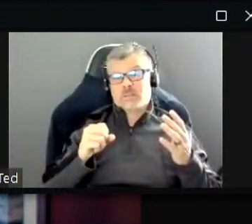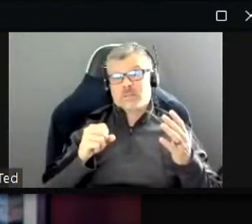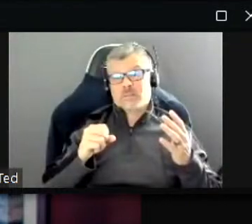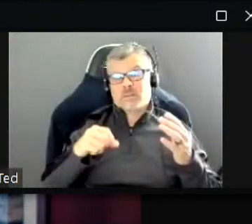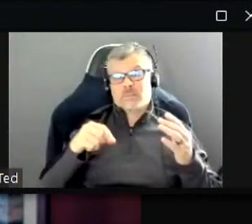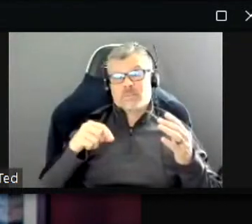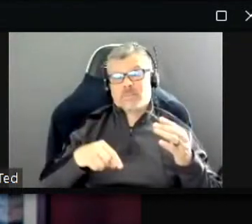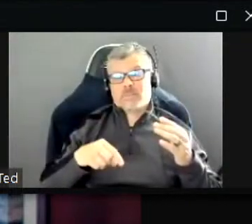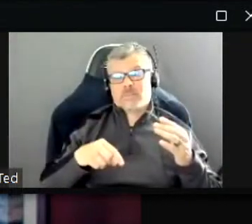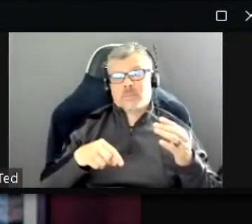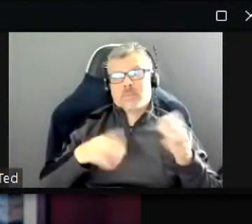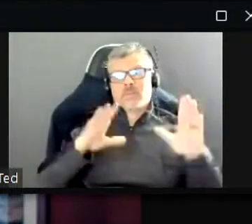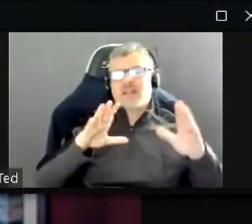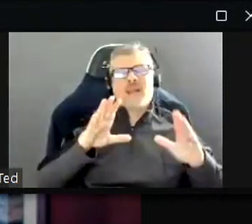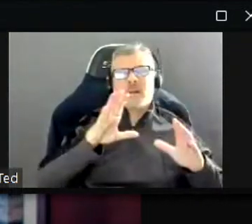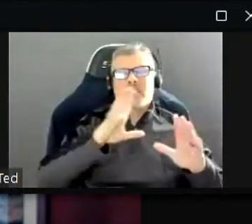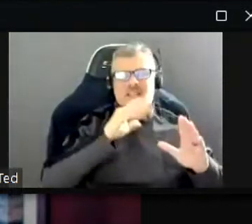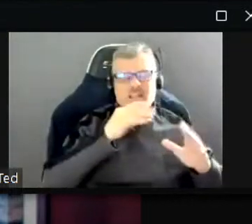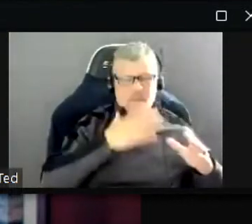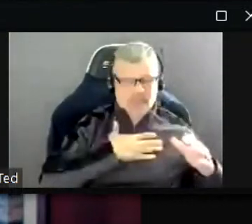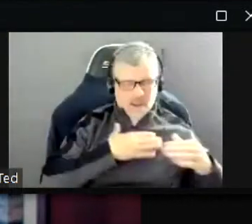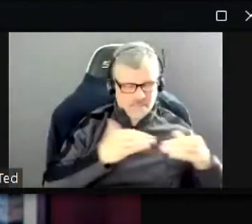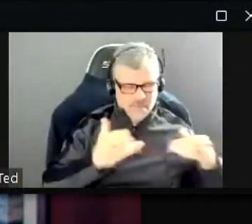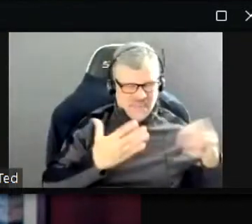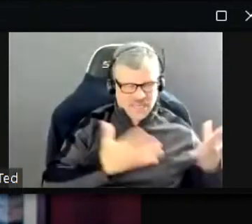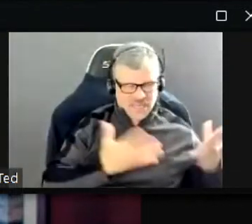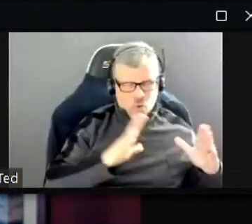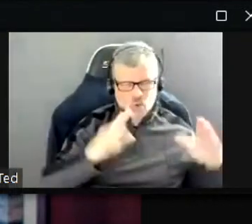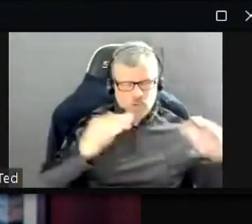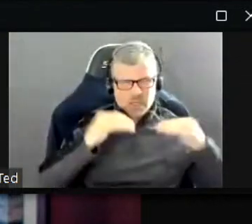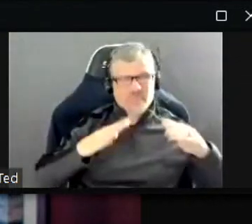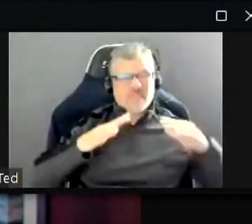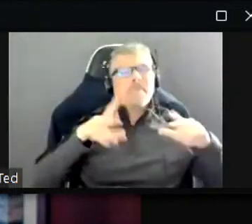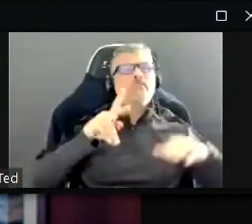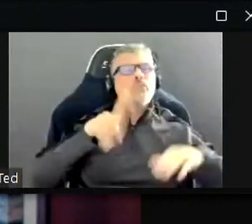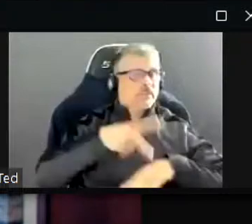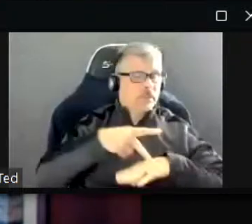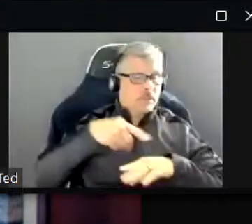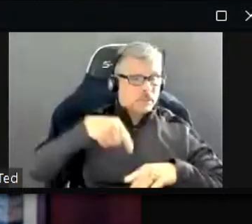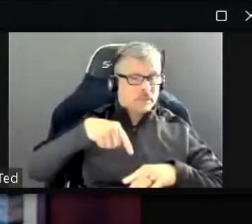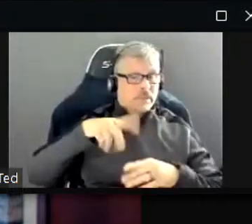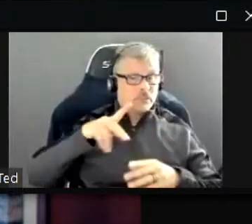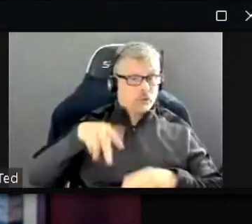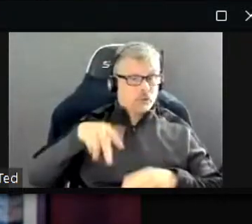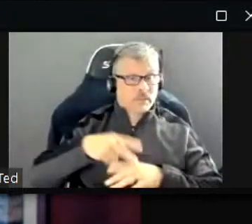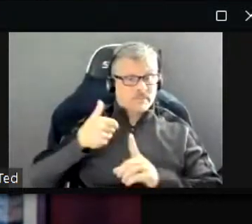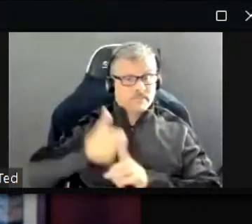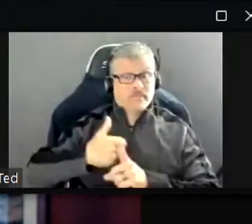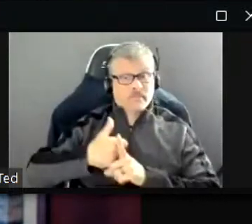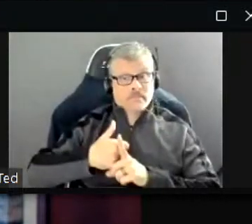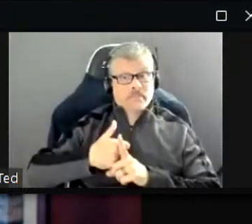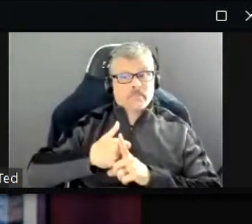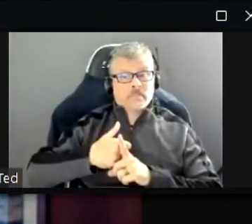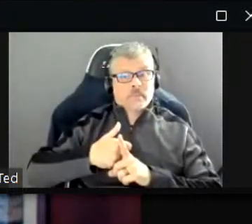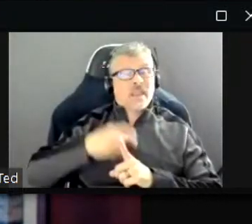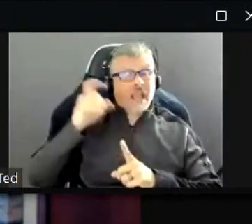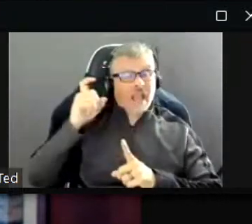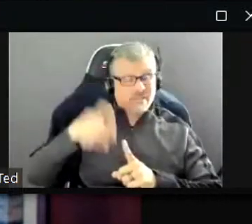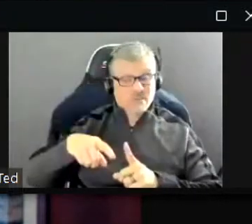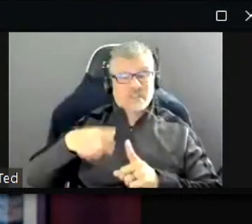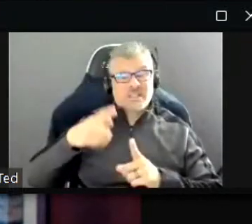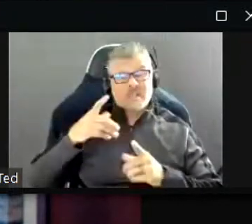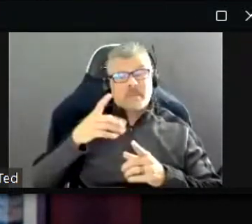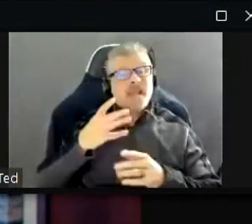Let's take it to my principals. Let's go when I was a principal. Principals recognized that in order to have their needs met, they had